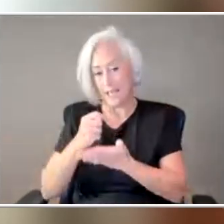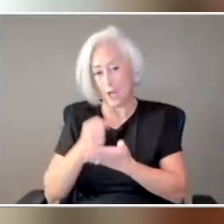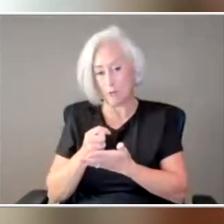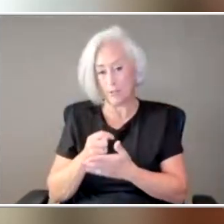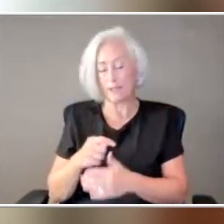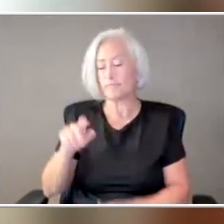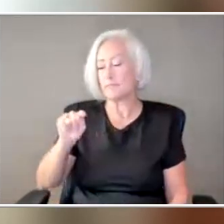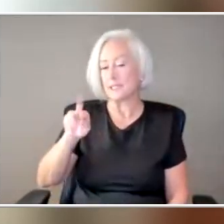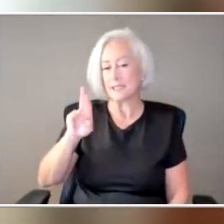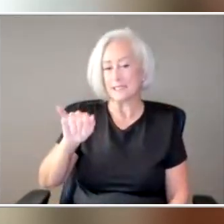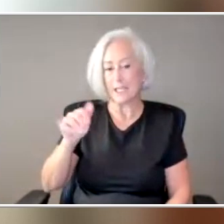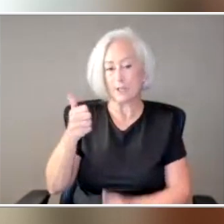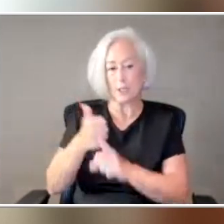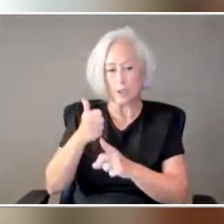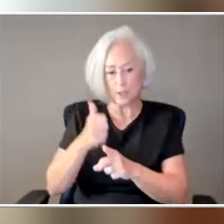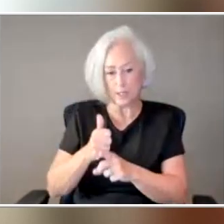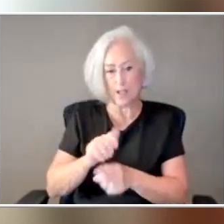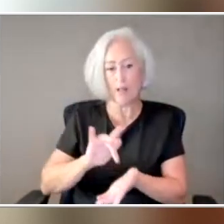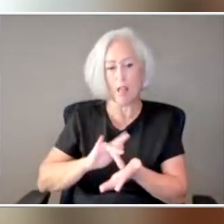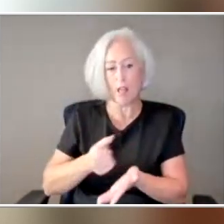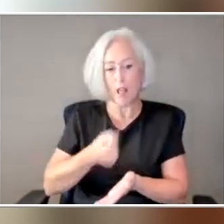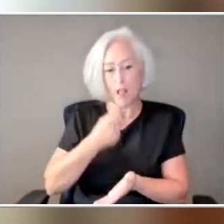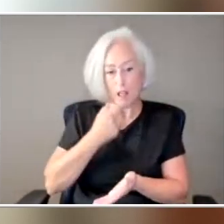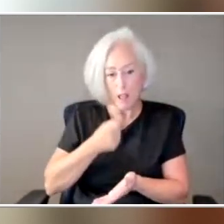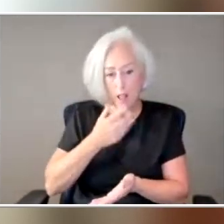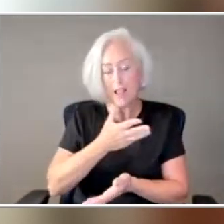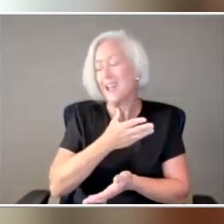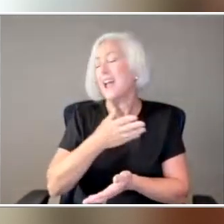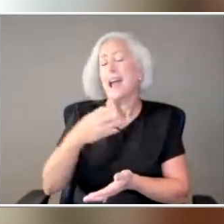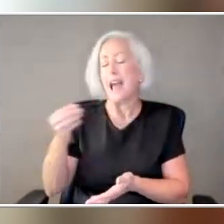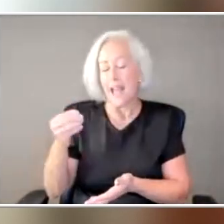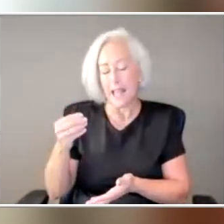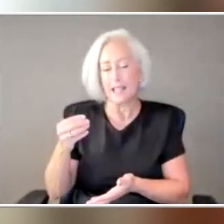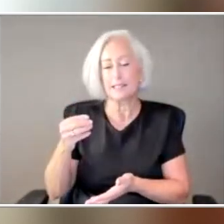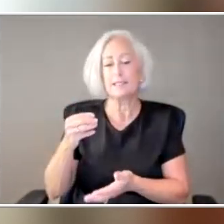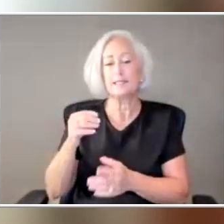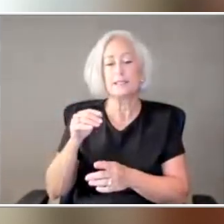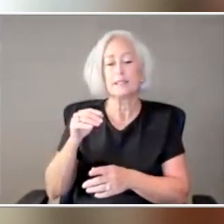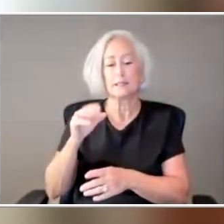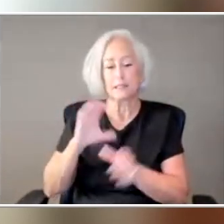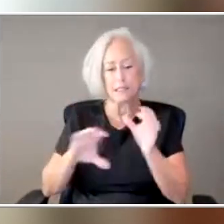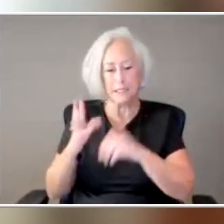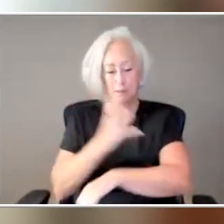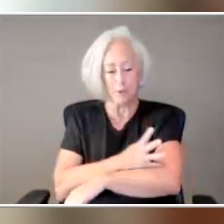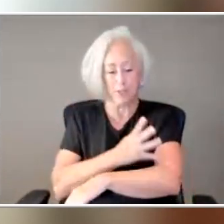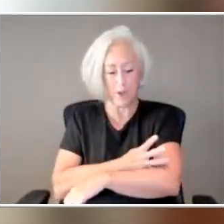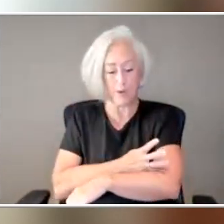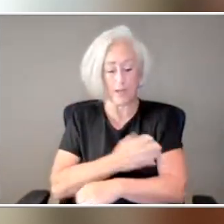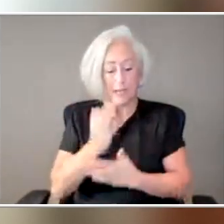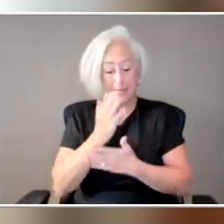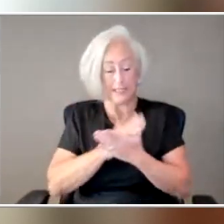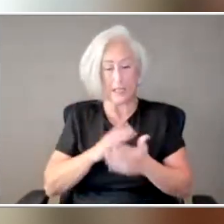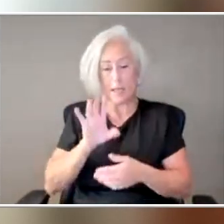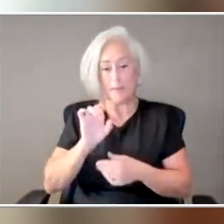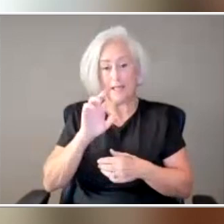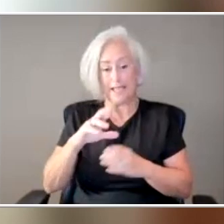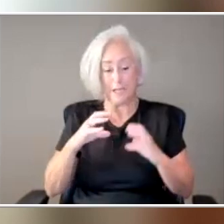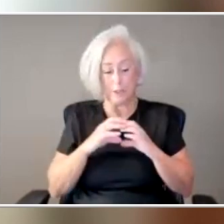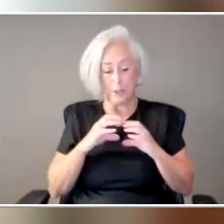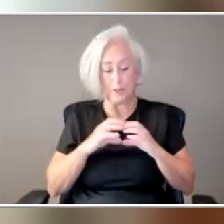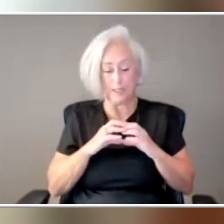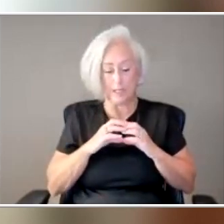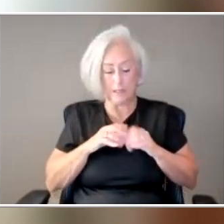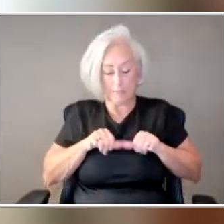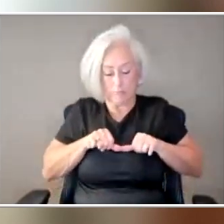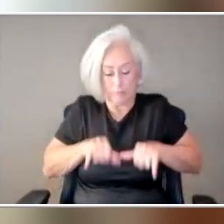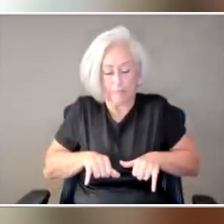and also anti-estrogen therapy, can stay dormant in the body. And some of them may not have gotten killed with